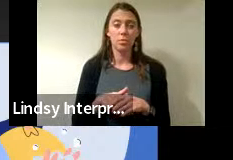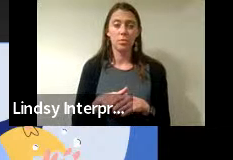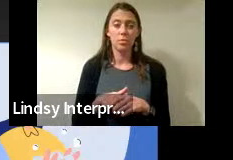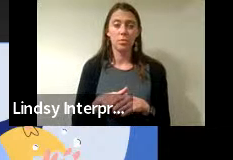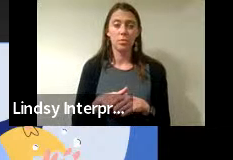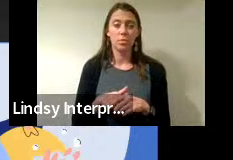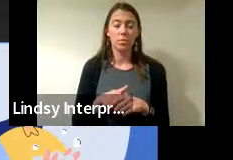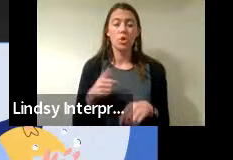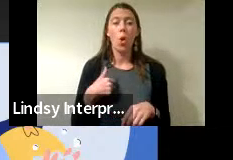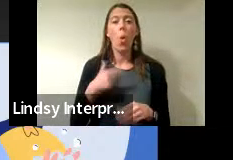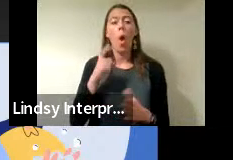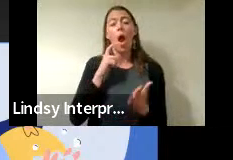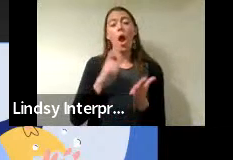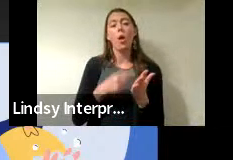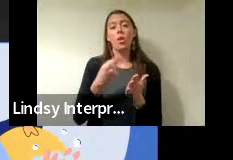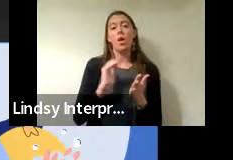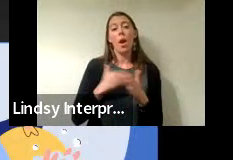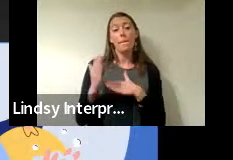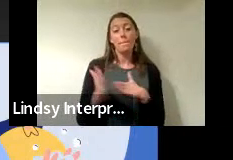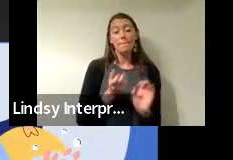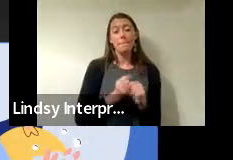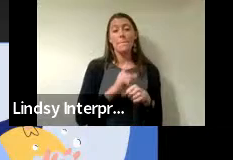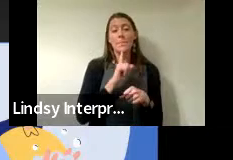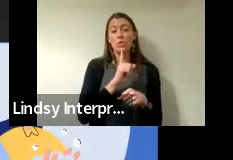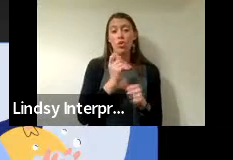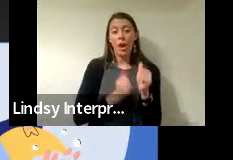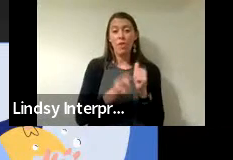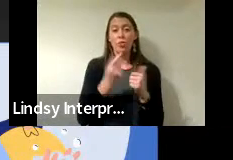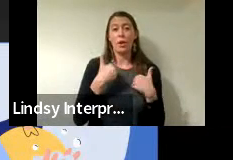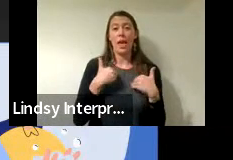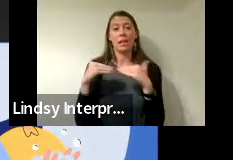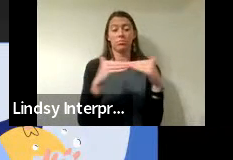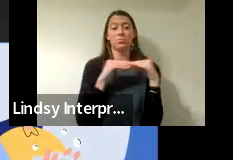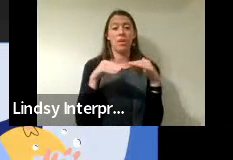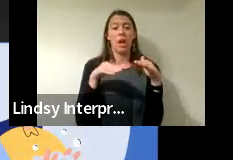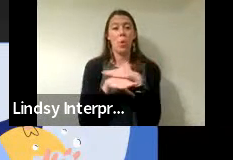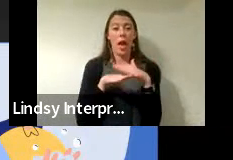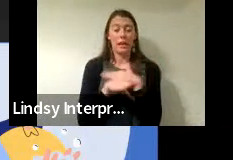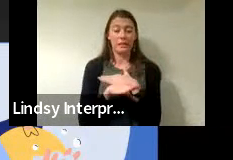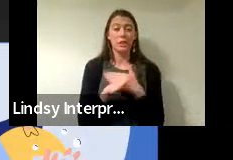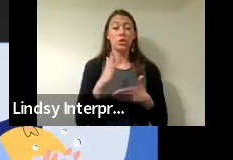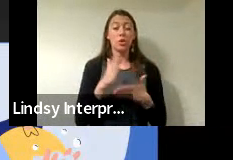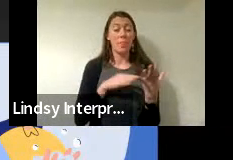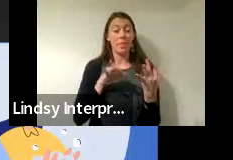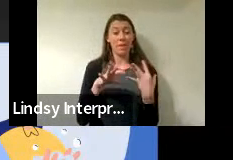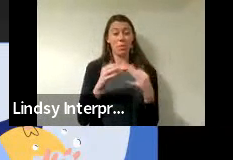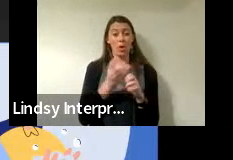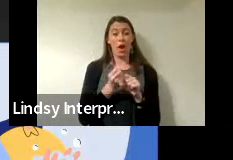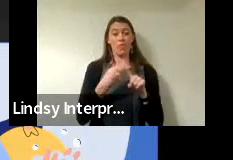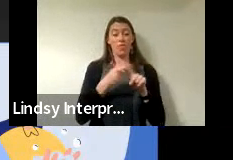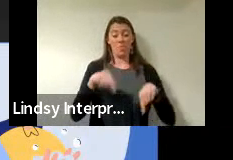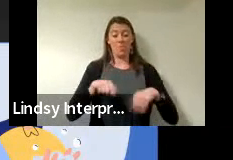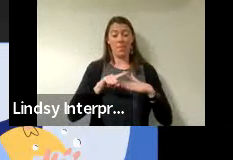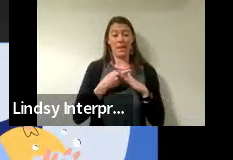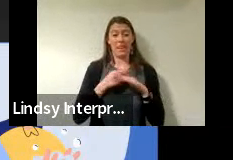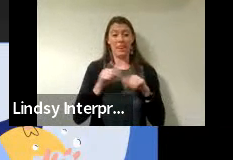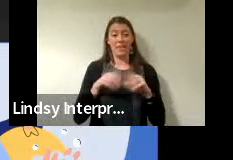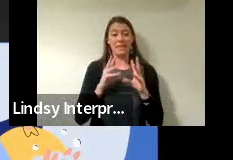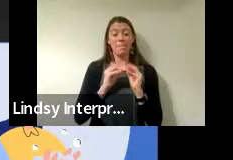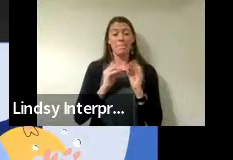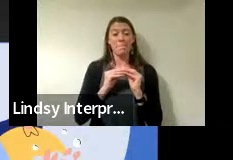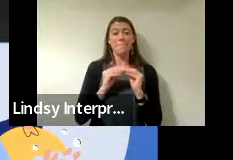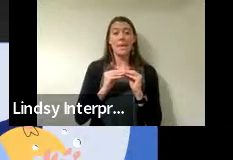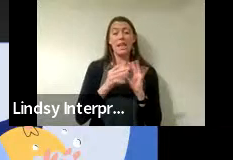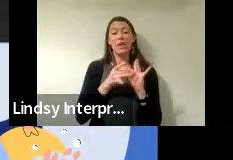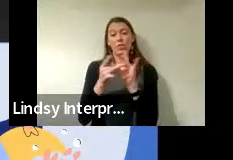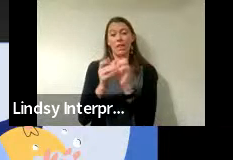and ethical access to medication and therapy. So some of the feedback we heard at the beginning of the meeting, I think, speaks directly to that. And